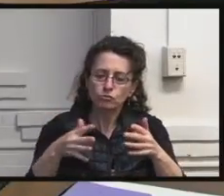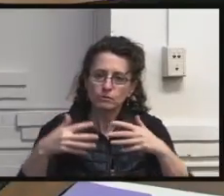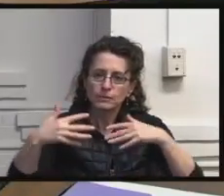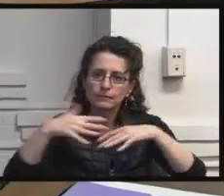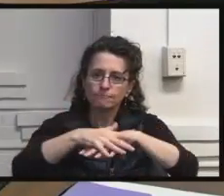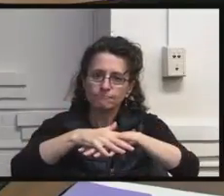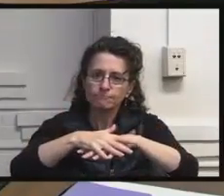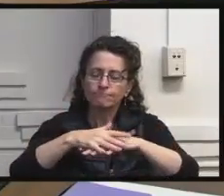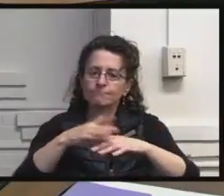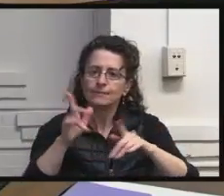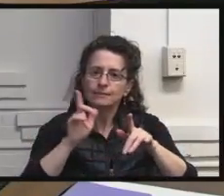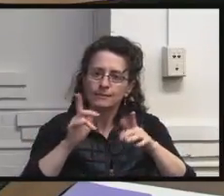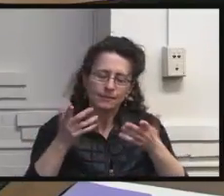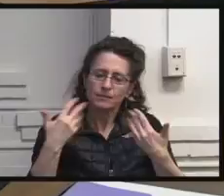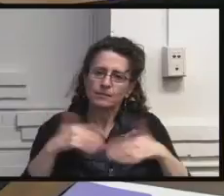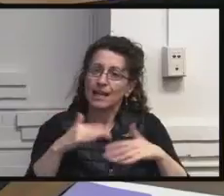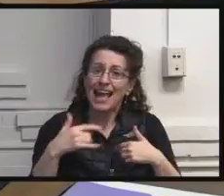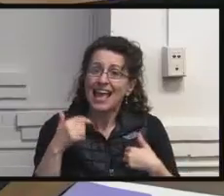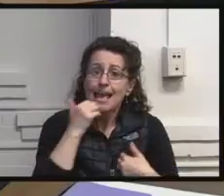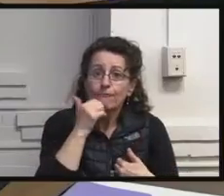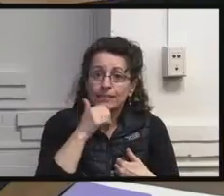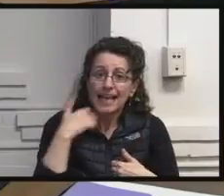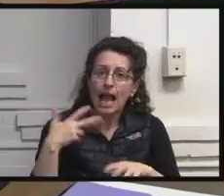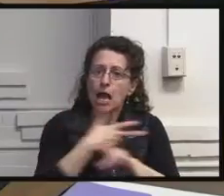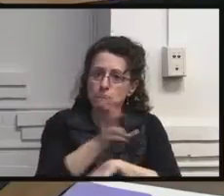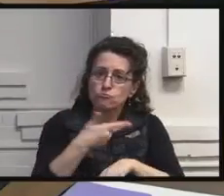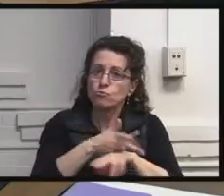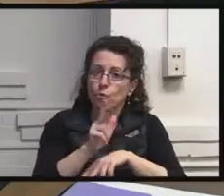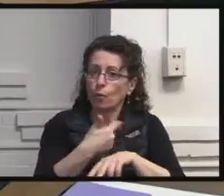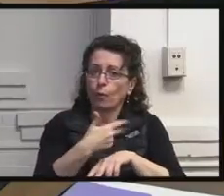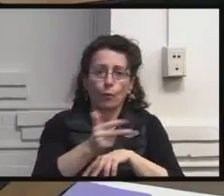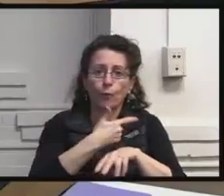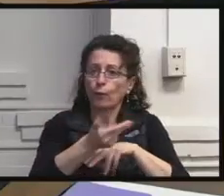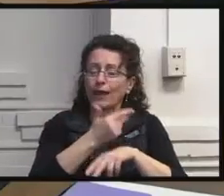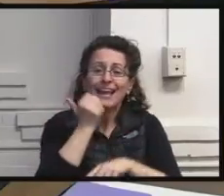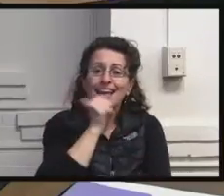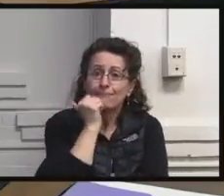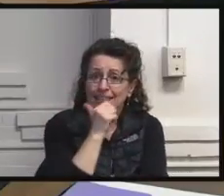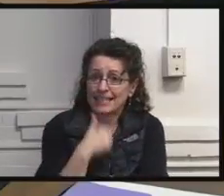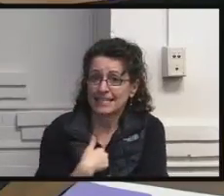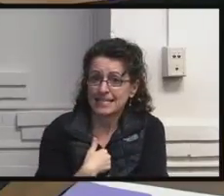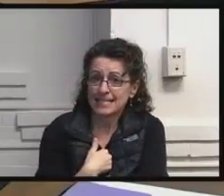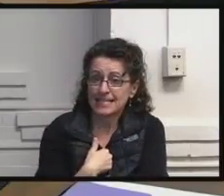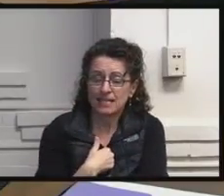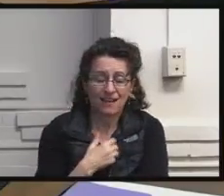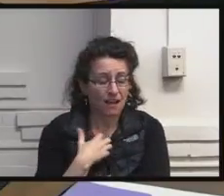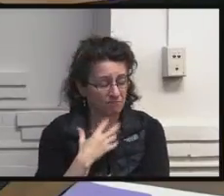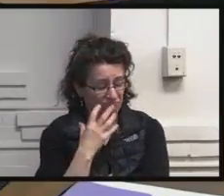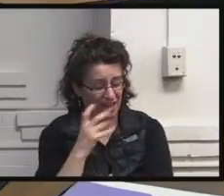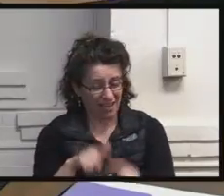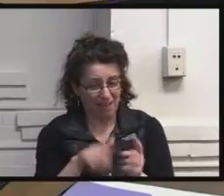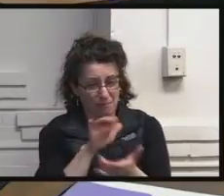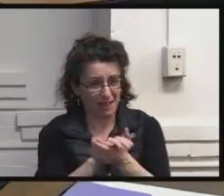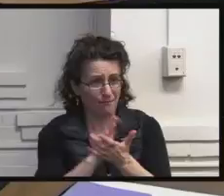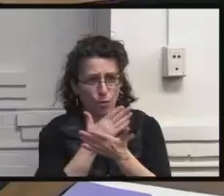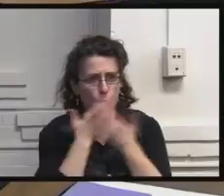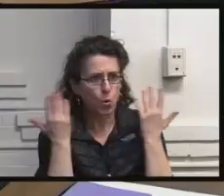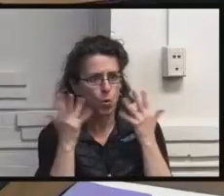and I use it every day. Yeah. Every day. And I'm just amazed there hasn't been an accident there. But there's been a lot